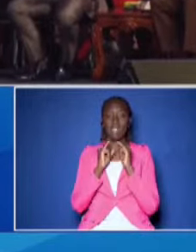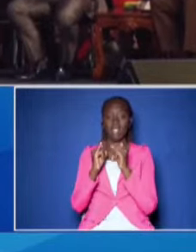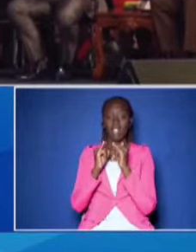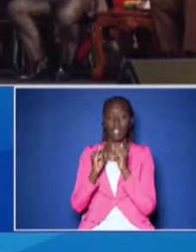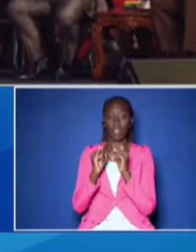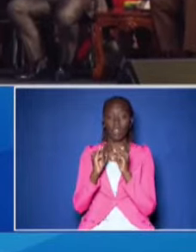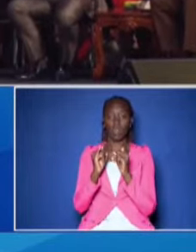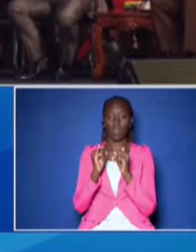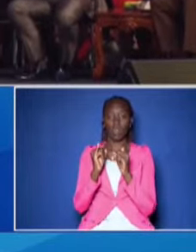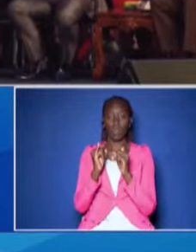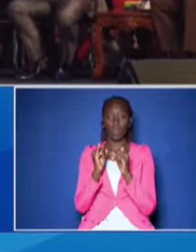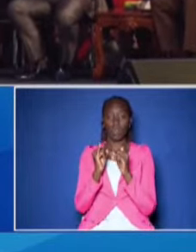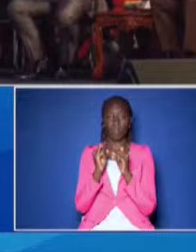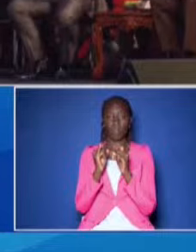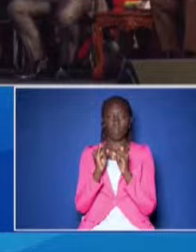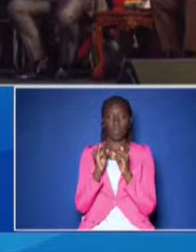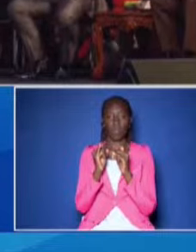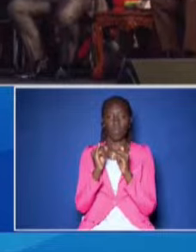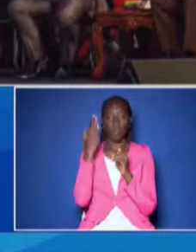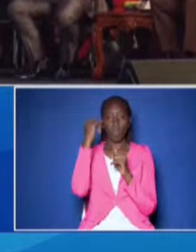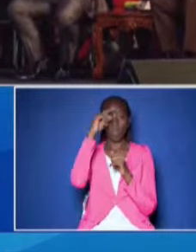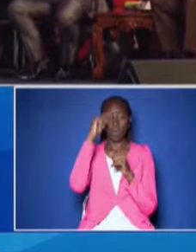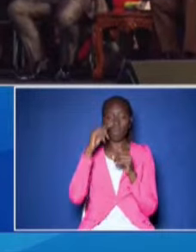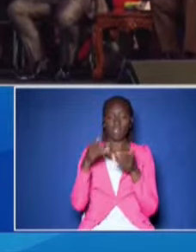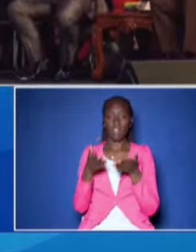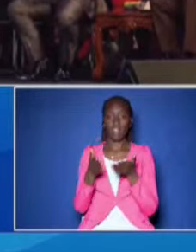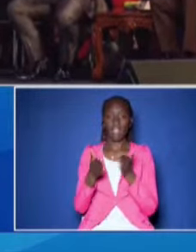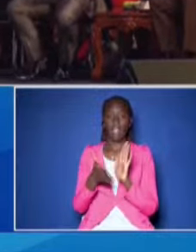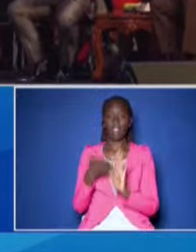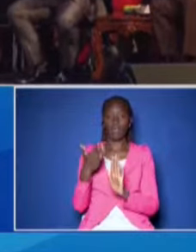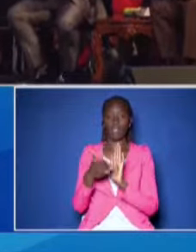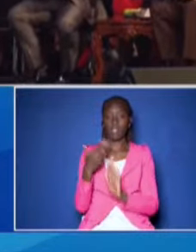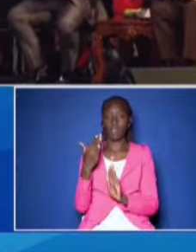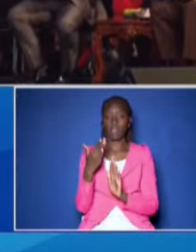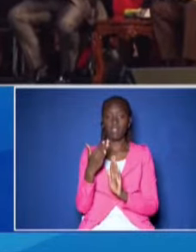th thou Hast quickened me it means it's